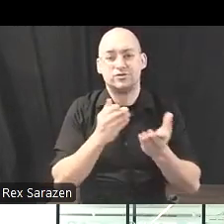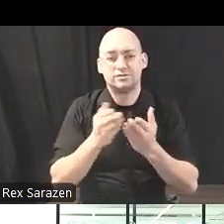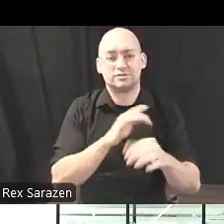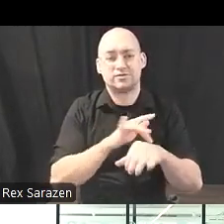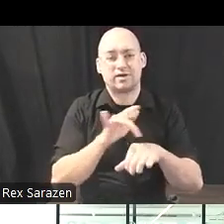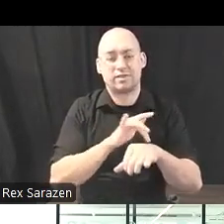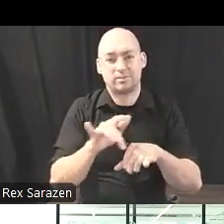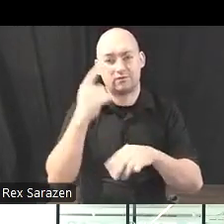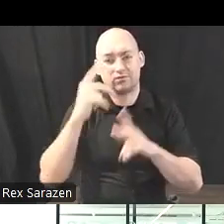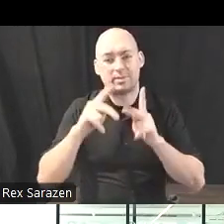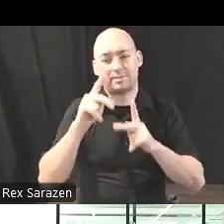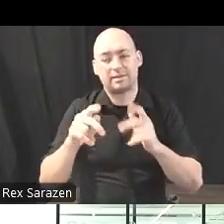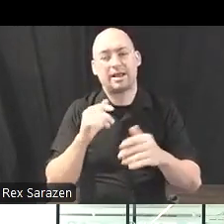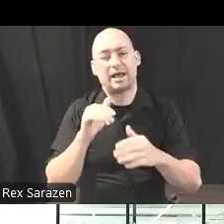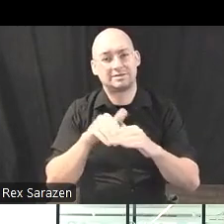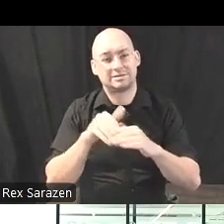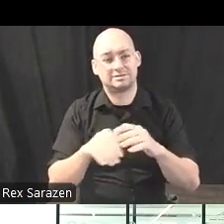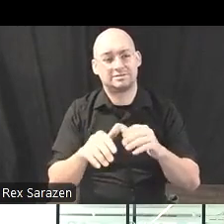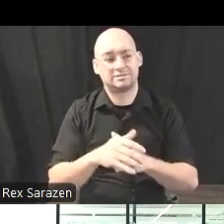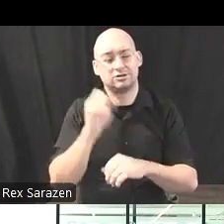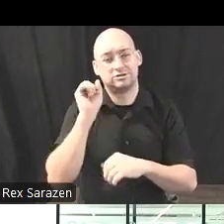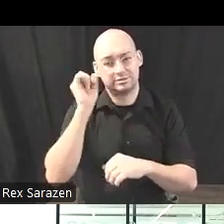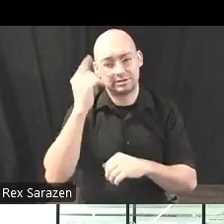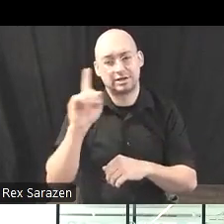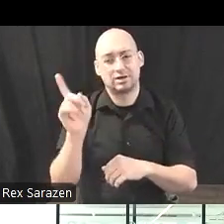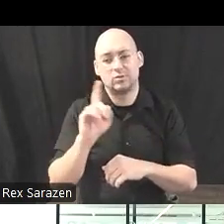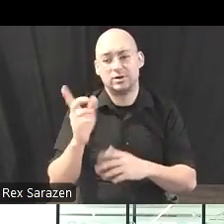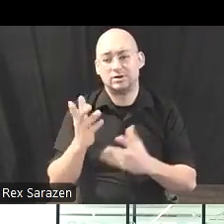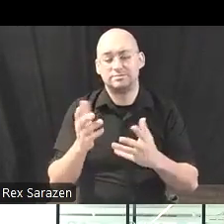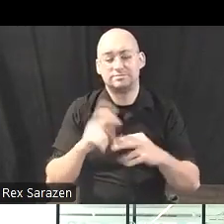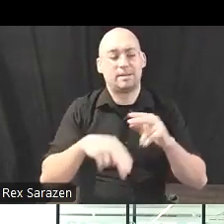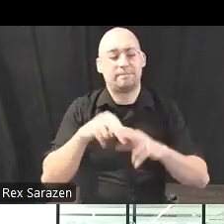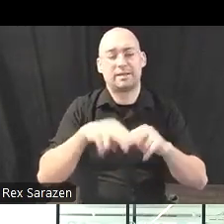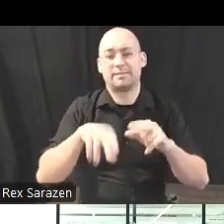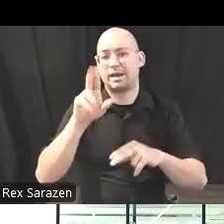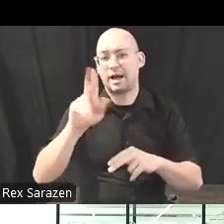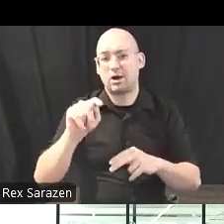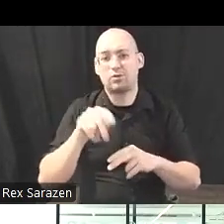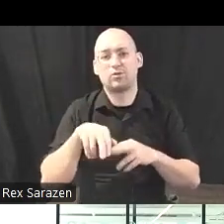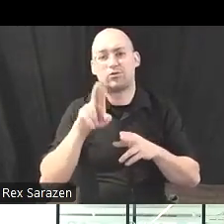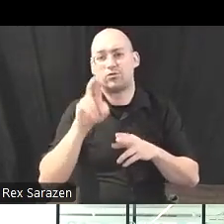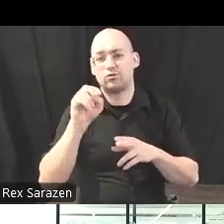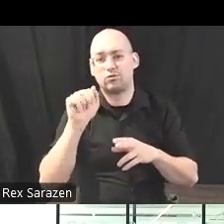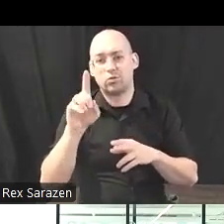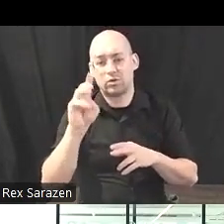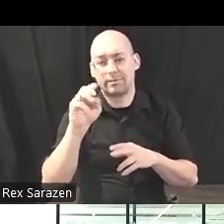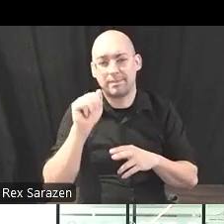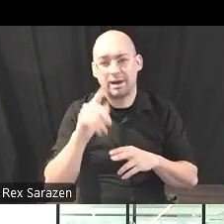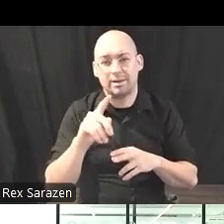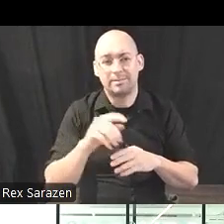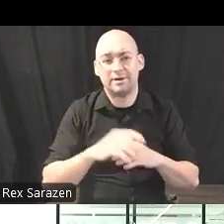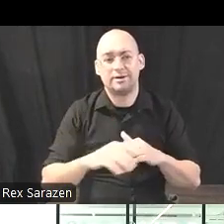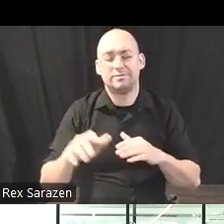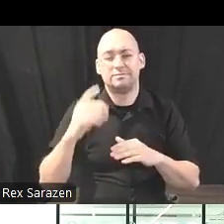people to access. So really understanding where the gaps are and building out a roadmap to ensure that by 2030, people